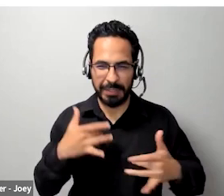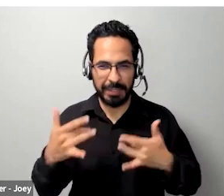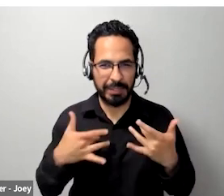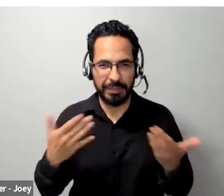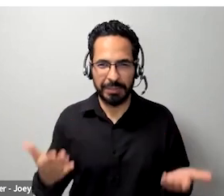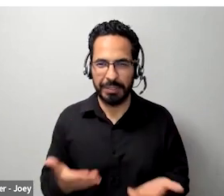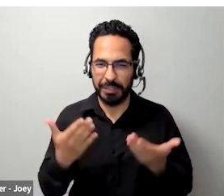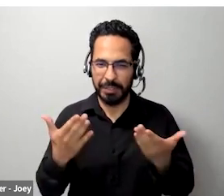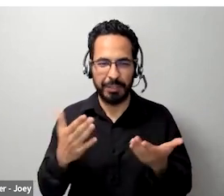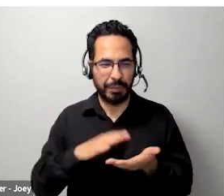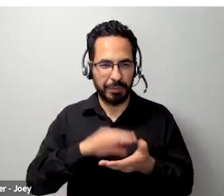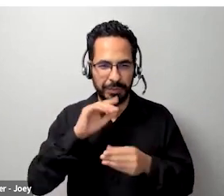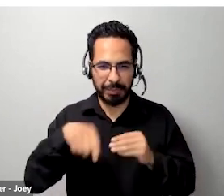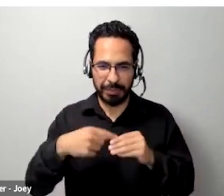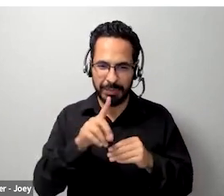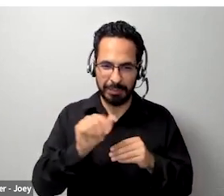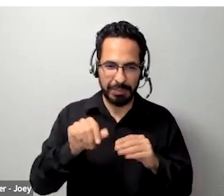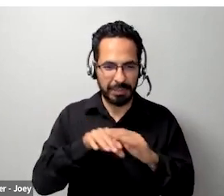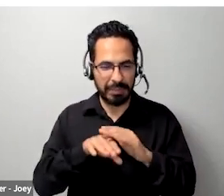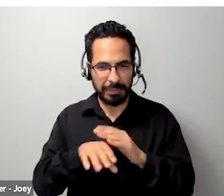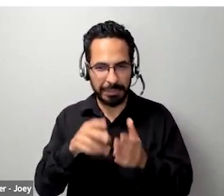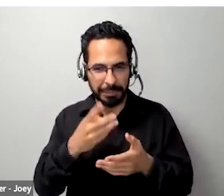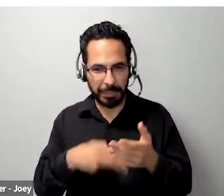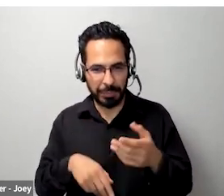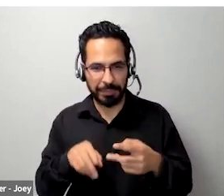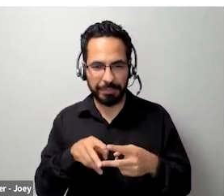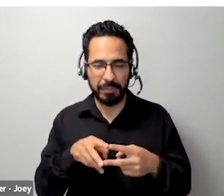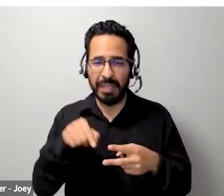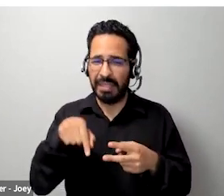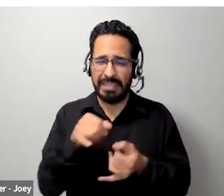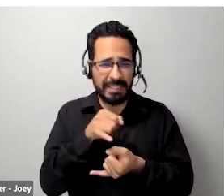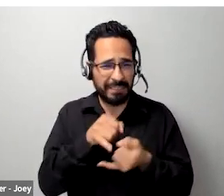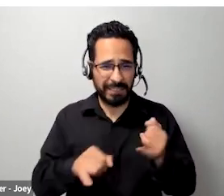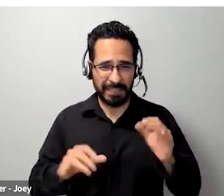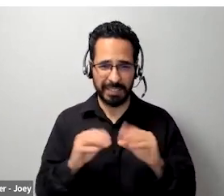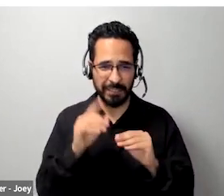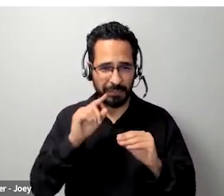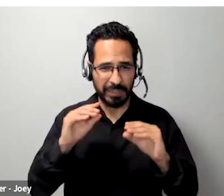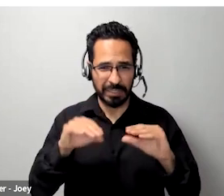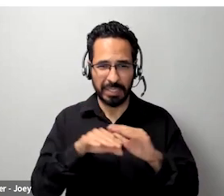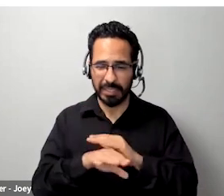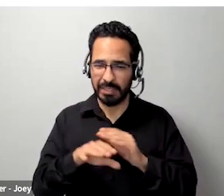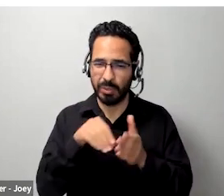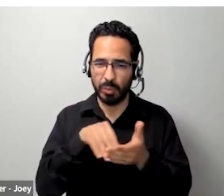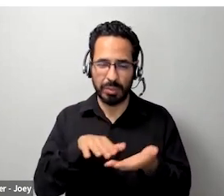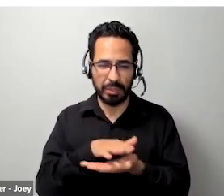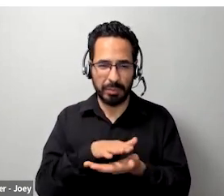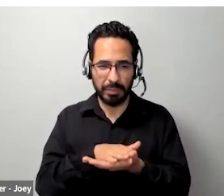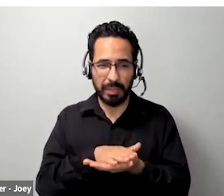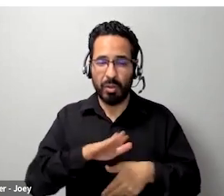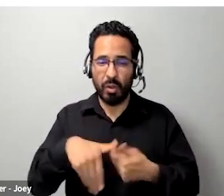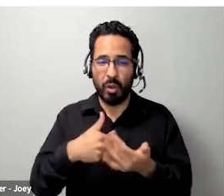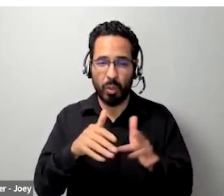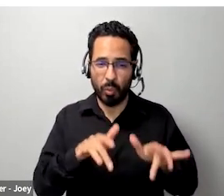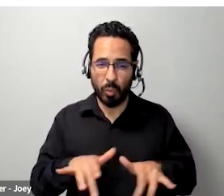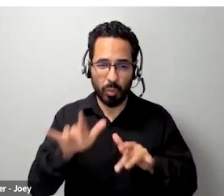about disability and accessibility. This is the final session for the Teach Access Student Academy. We will have recordings of all sessions